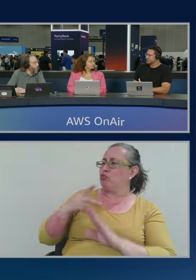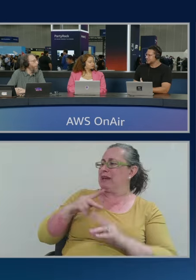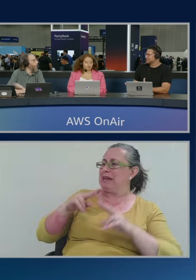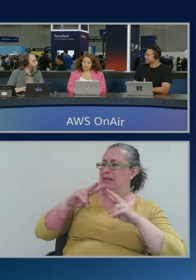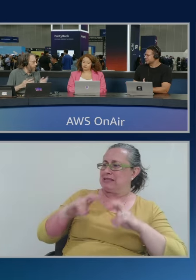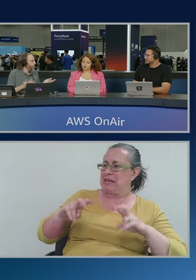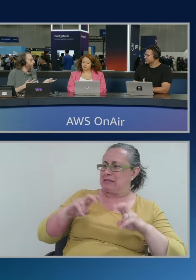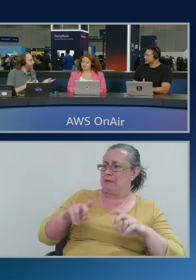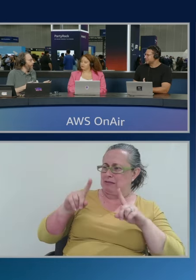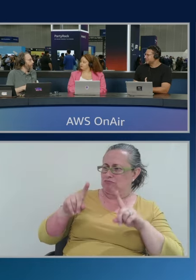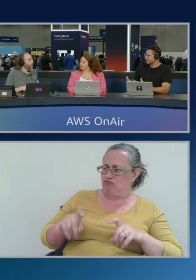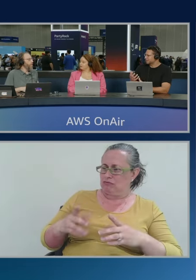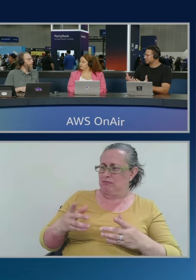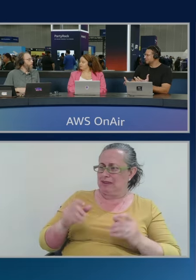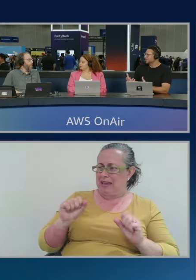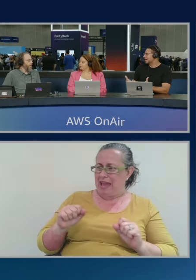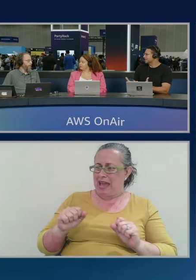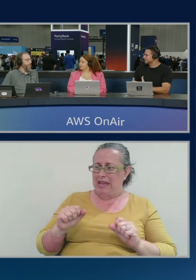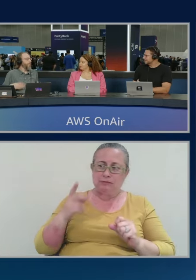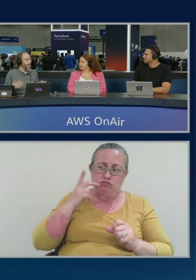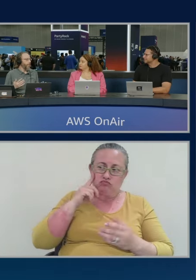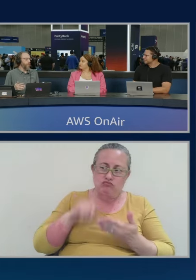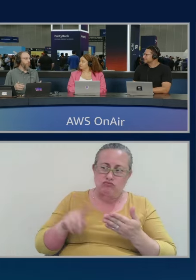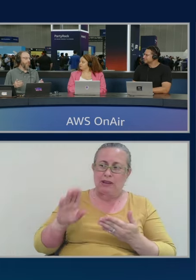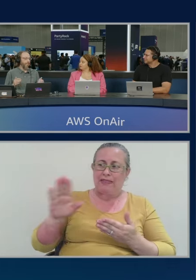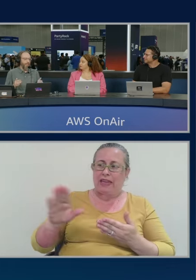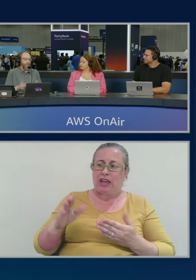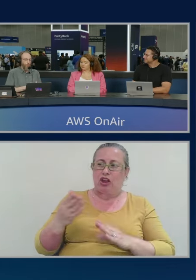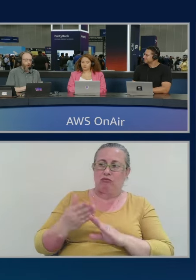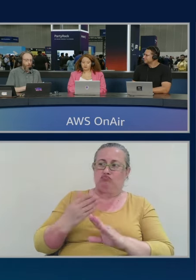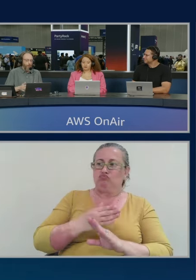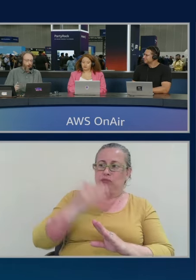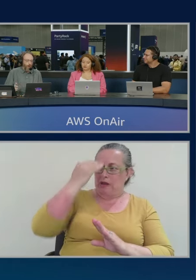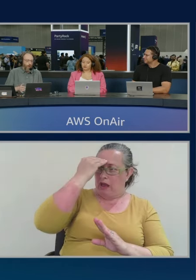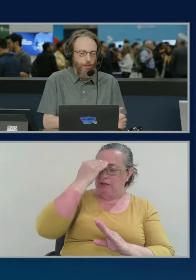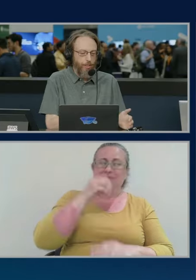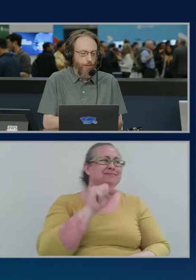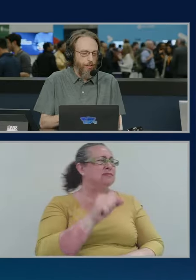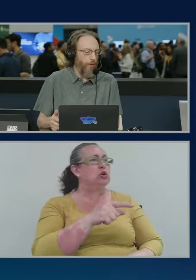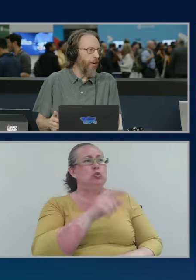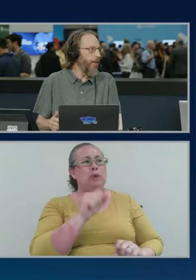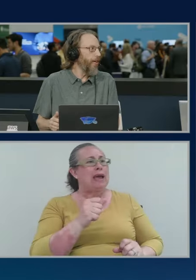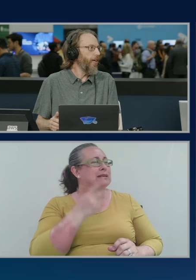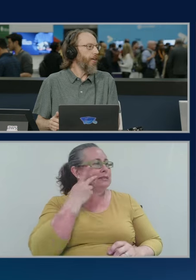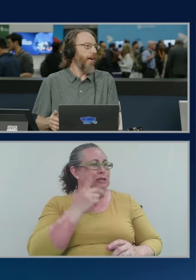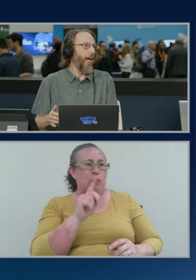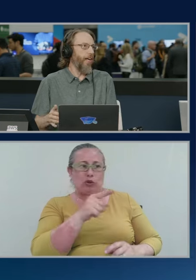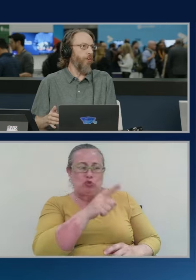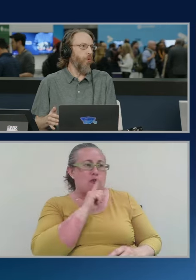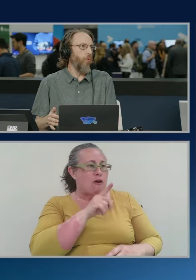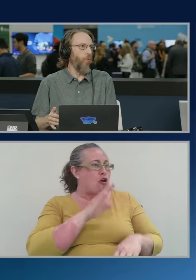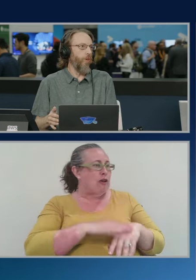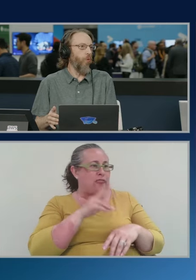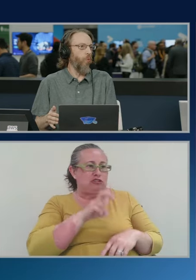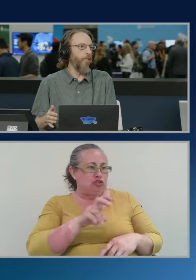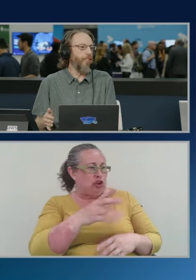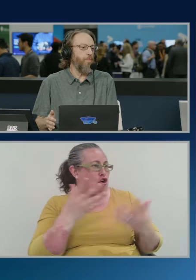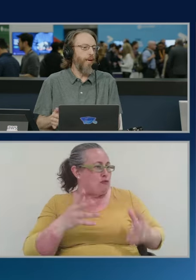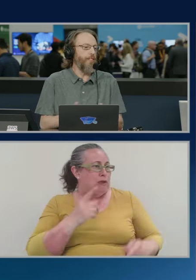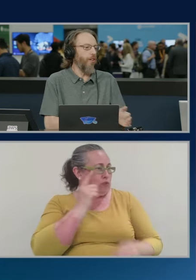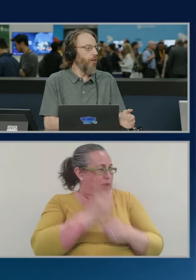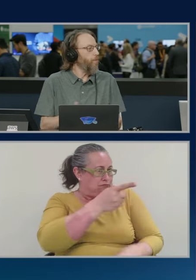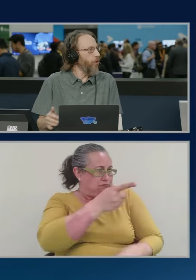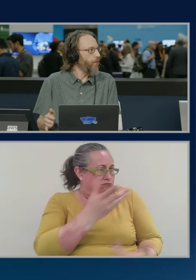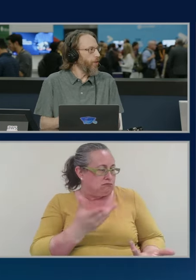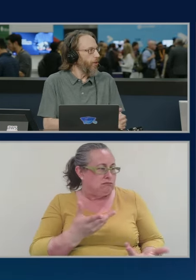test their existing knowledge Exactly. and So help them to fill the gaps. Exactly. So you can see kind of where you are on the journey already and what's the